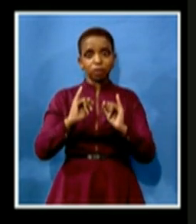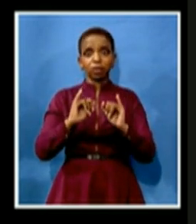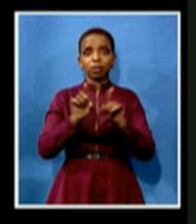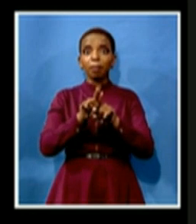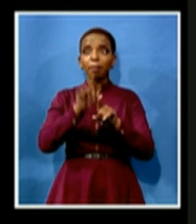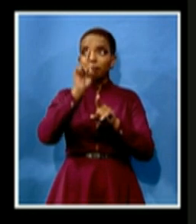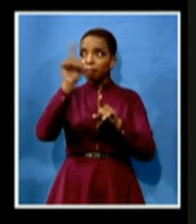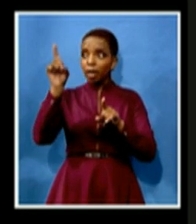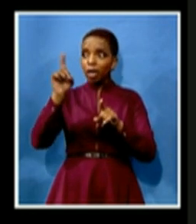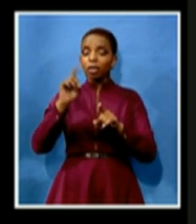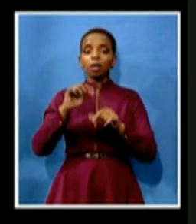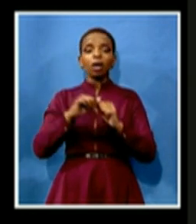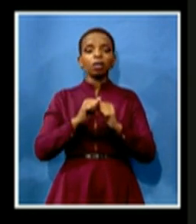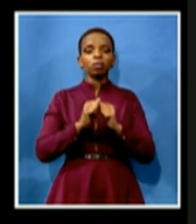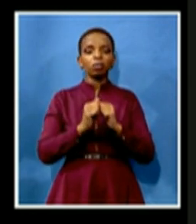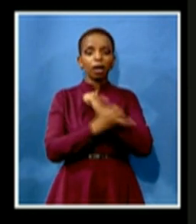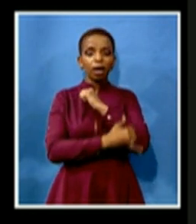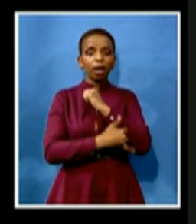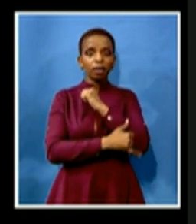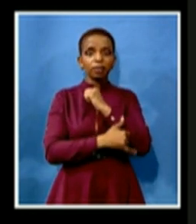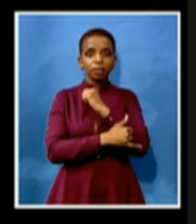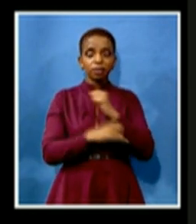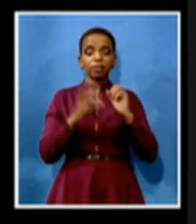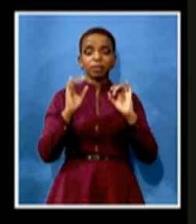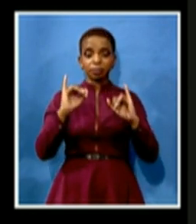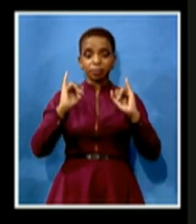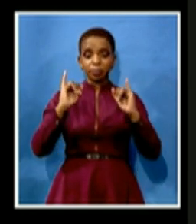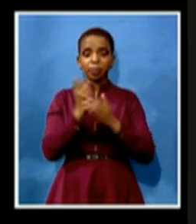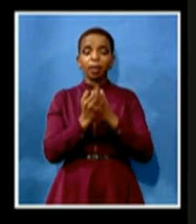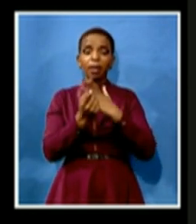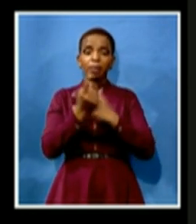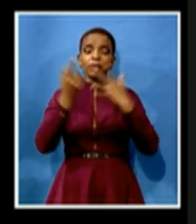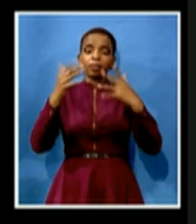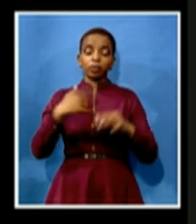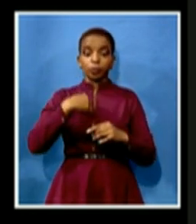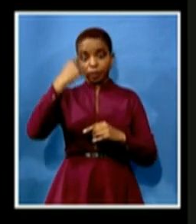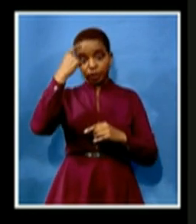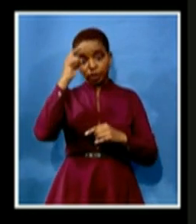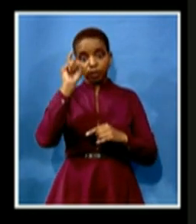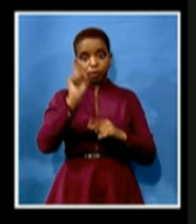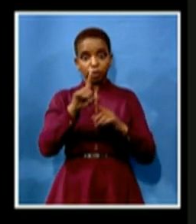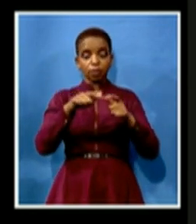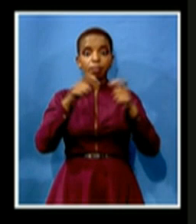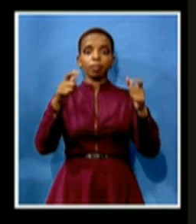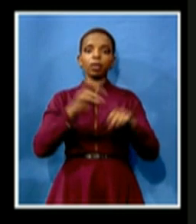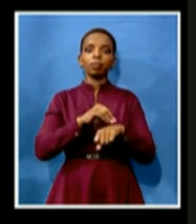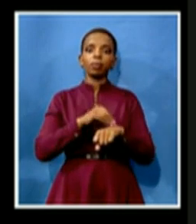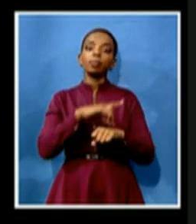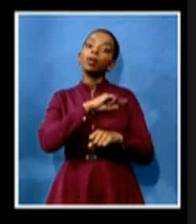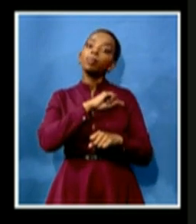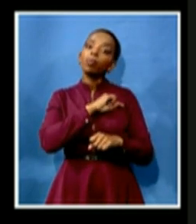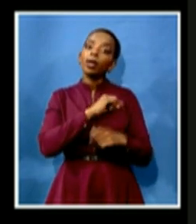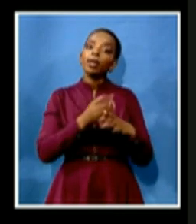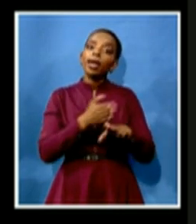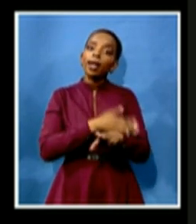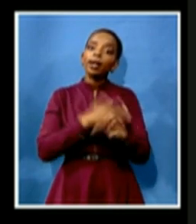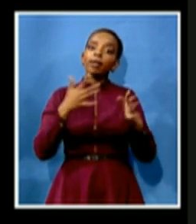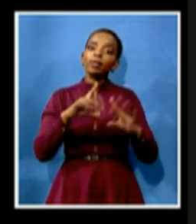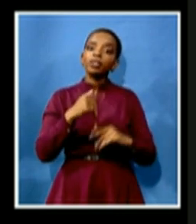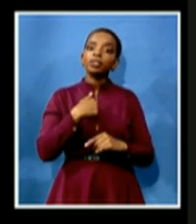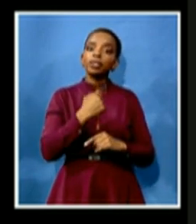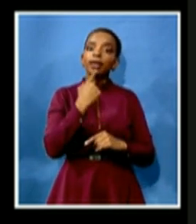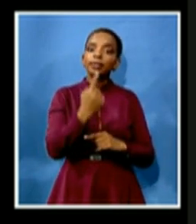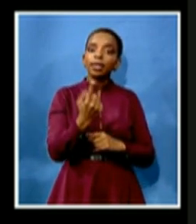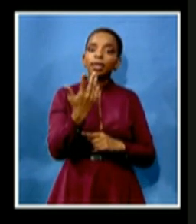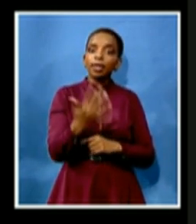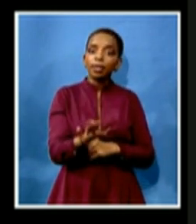a big problem. The stakes are enormous in this game, as our paper earlier in the month showed. The consequences of